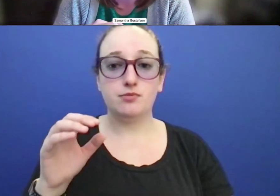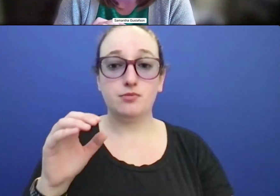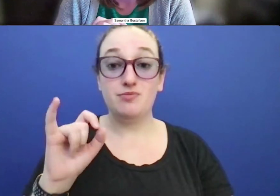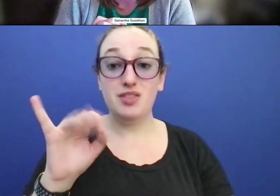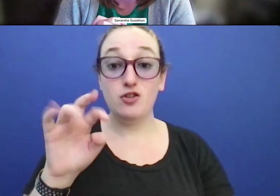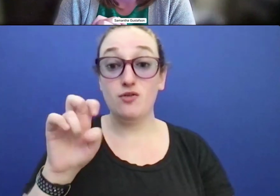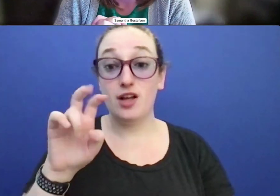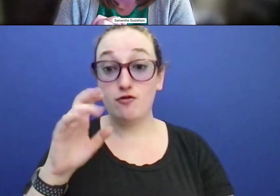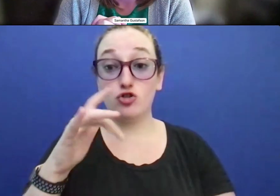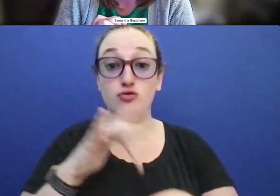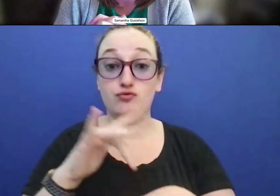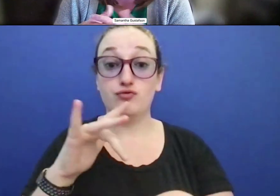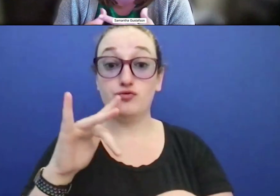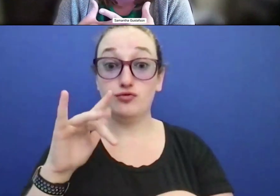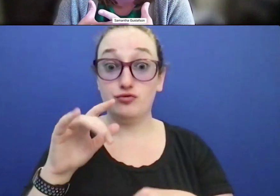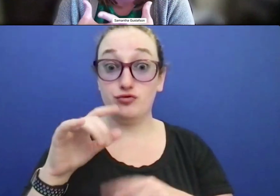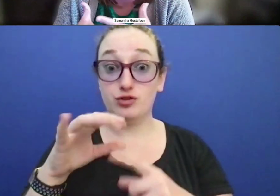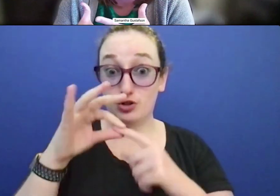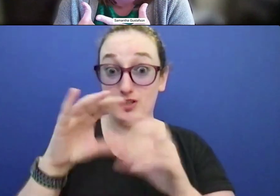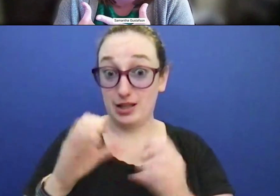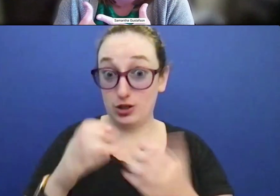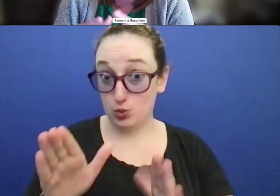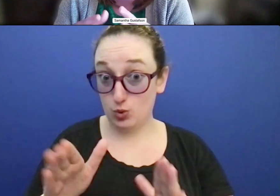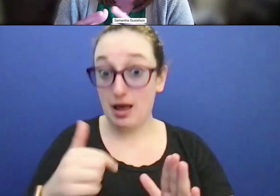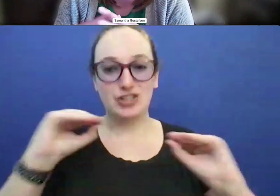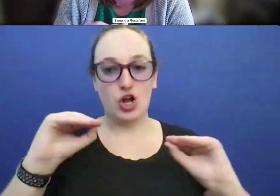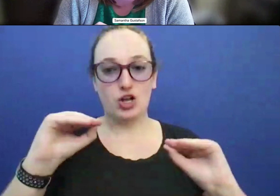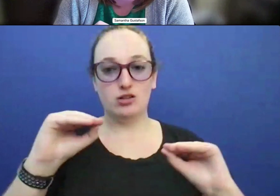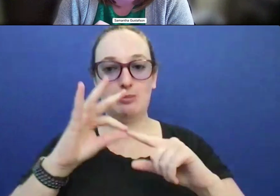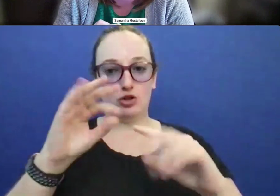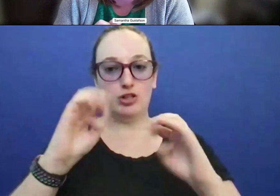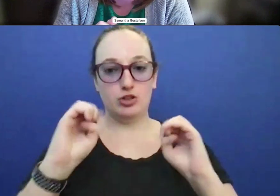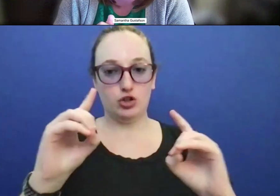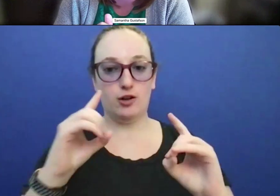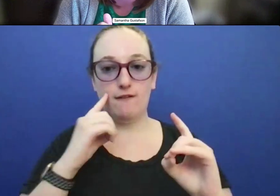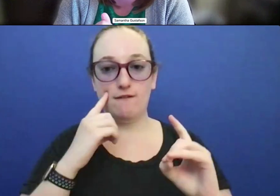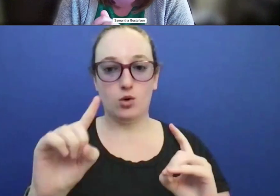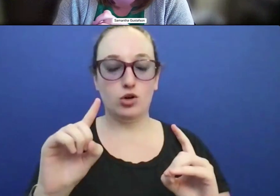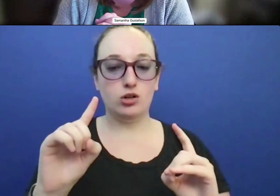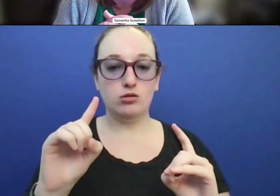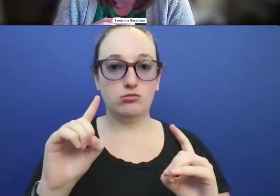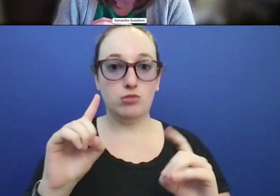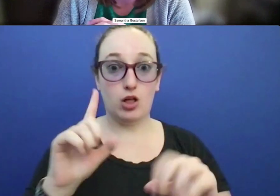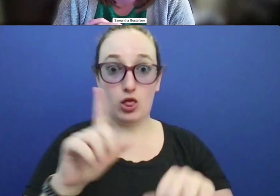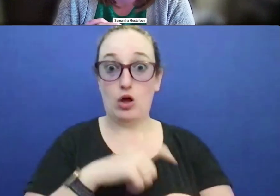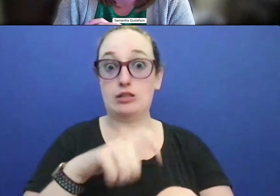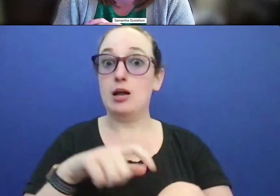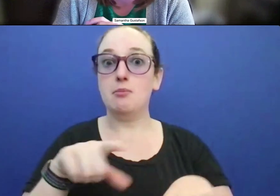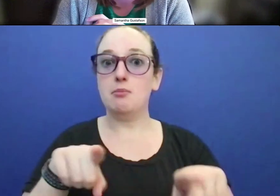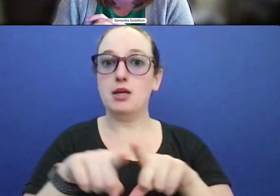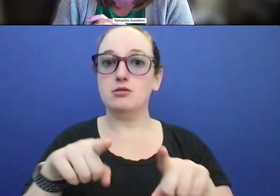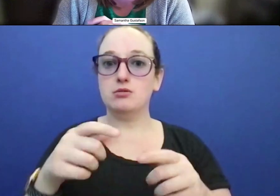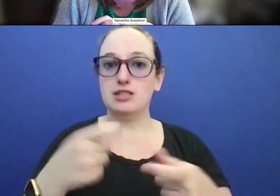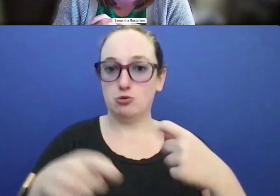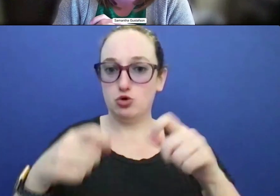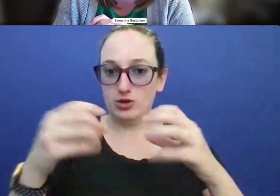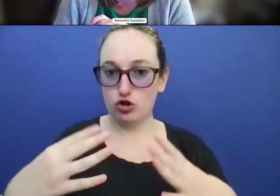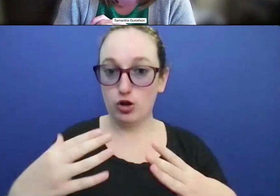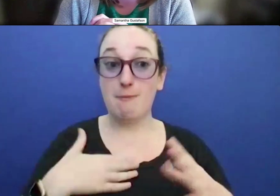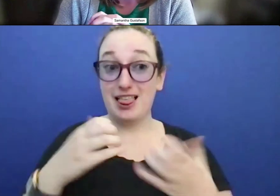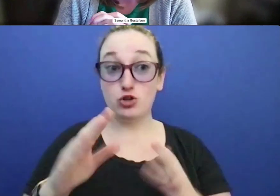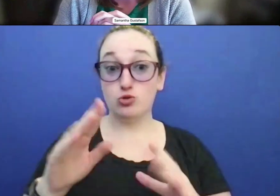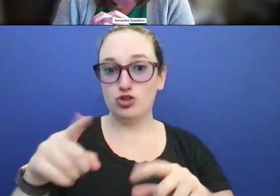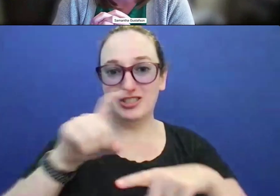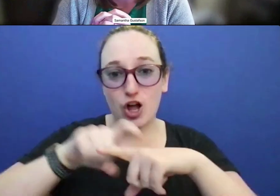classrooms, like I taught special ed for a little bit as a substitute teacher, and my classroom was a very large